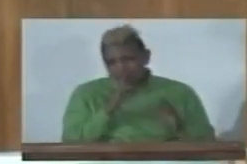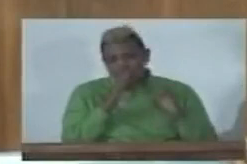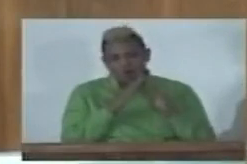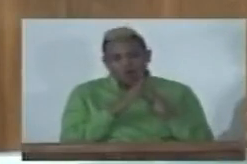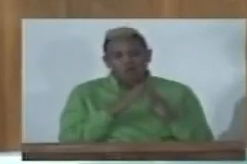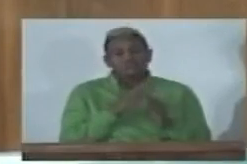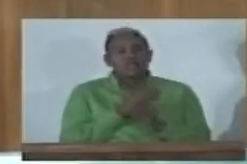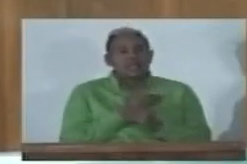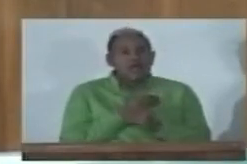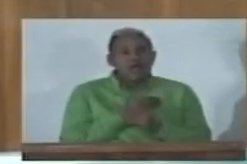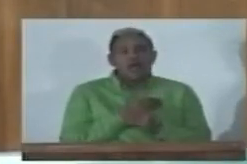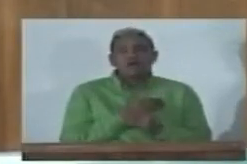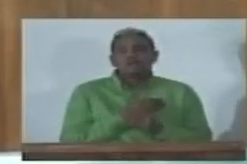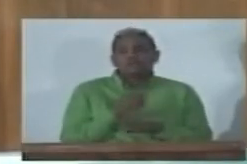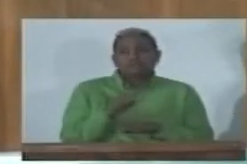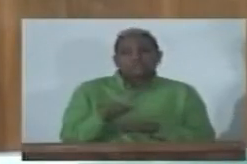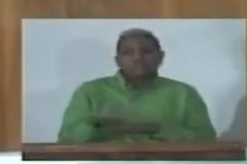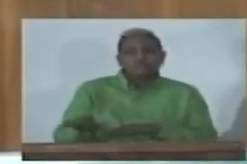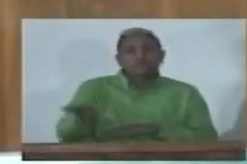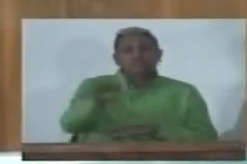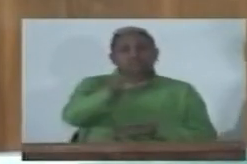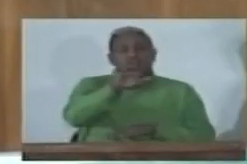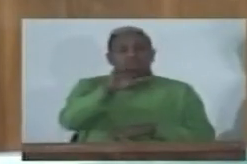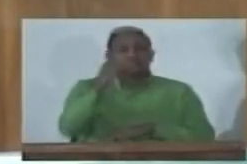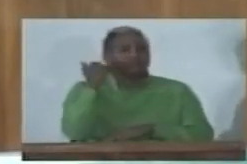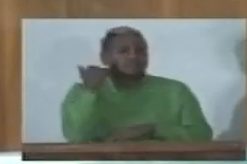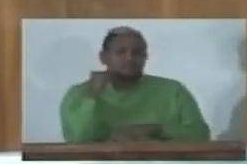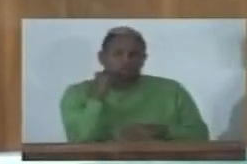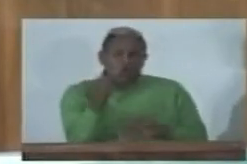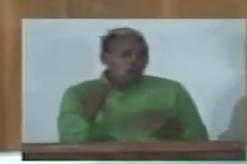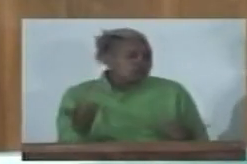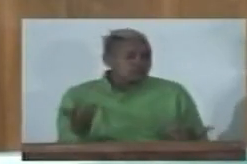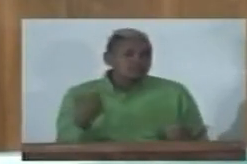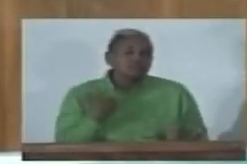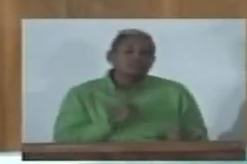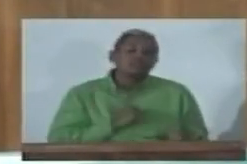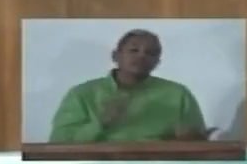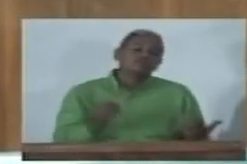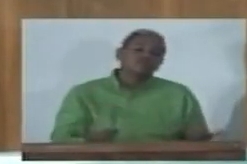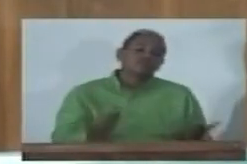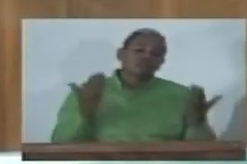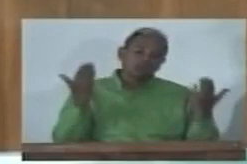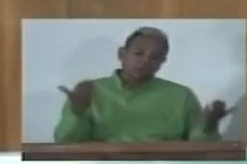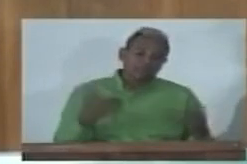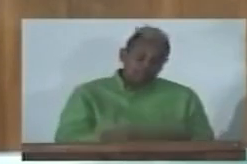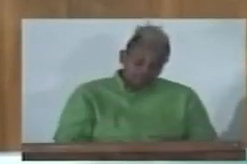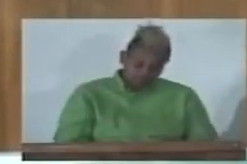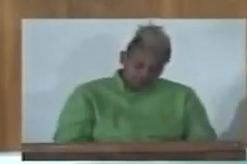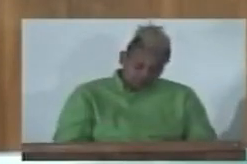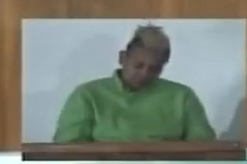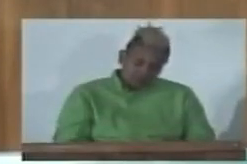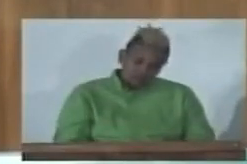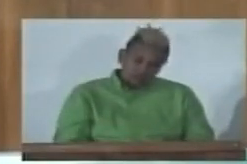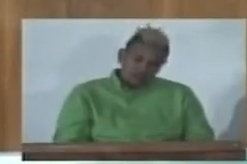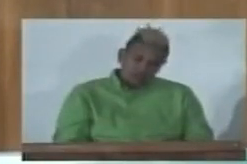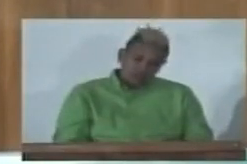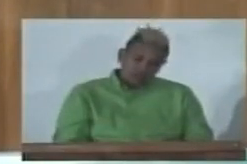harbor. And if not, I am recommending that some of this